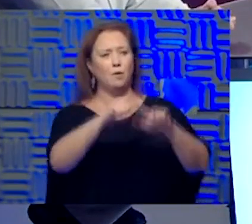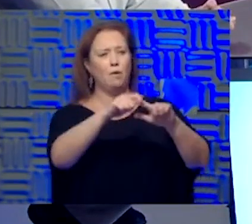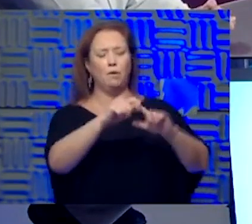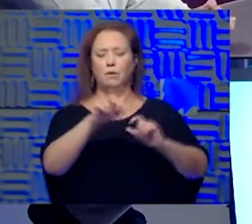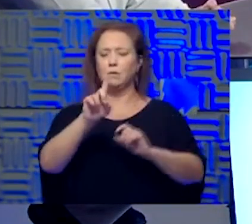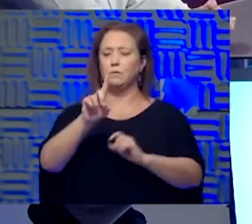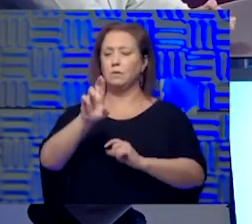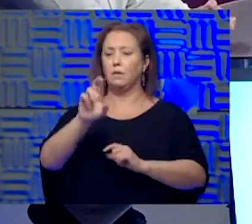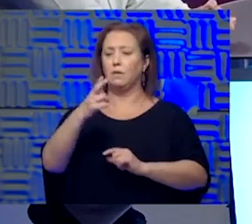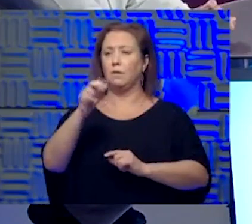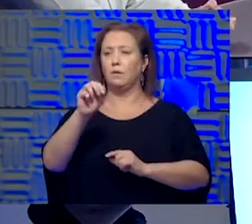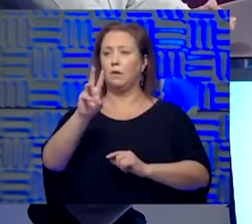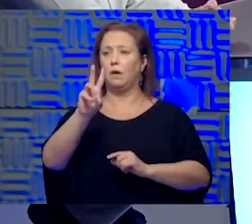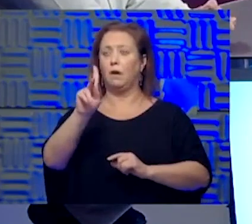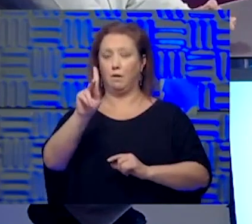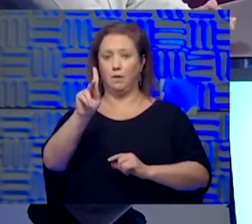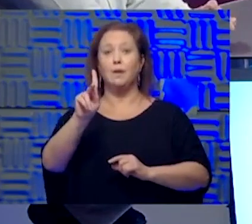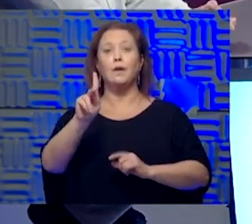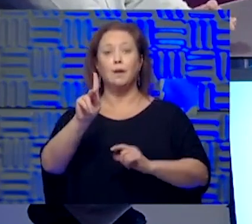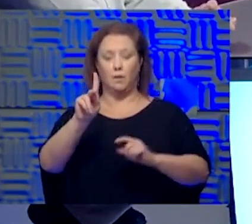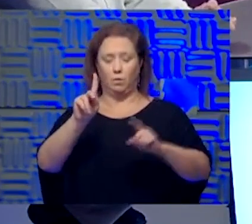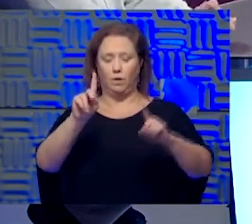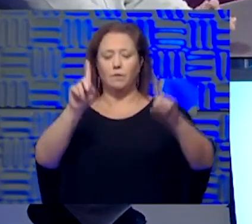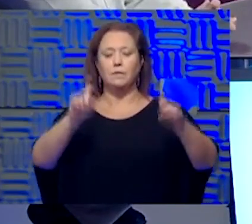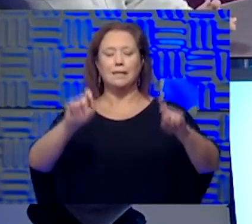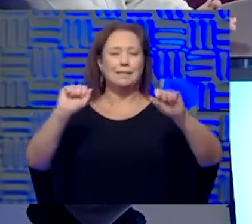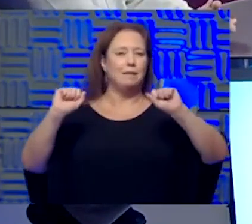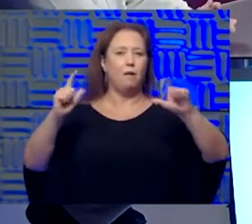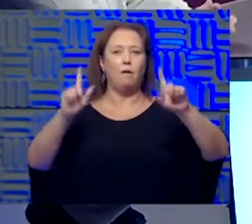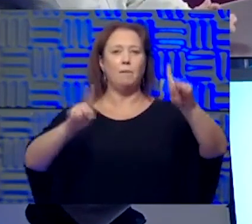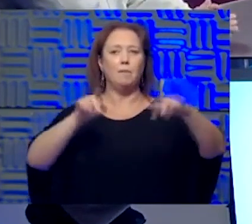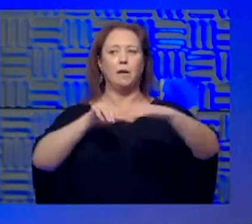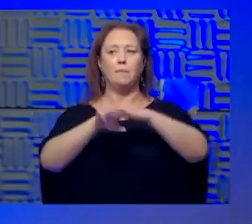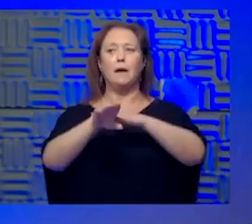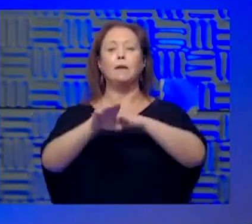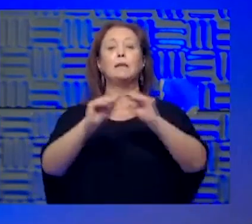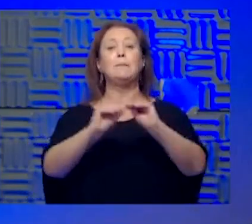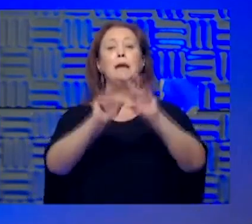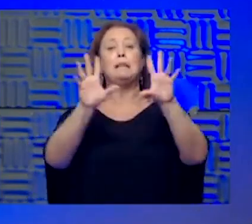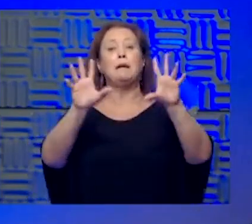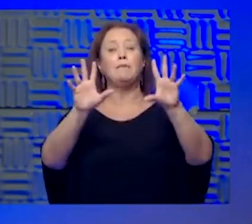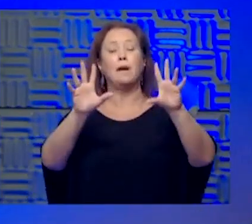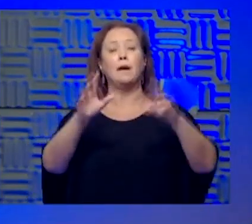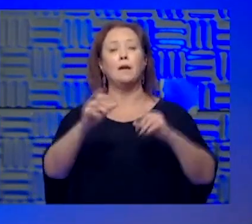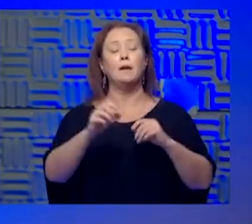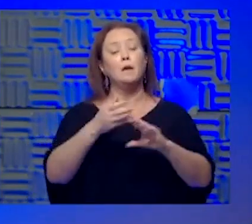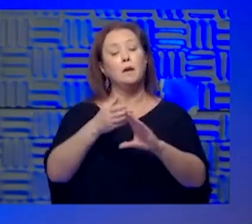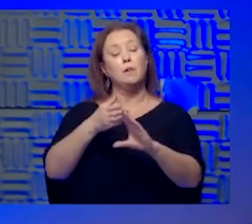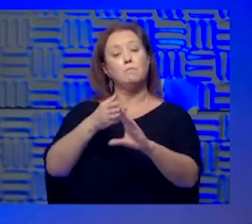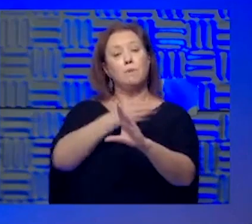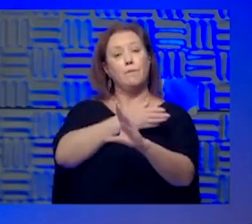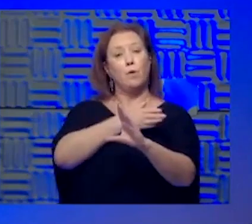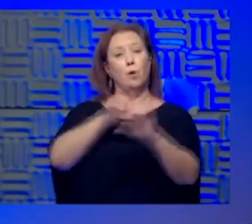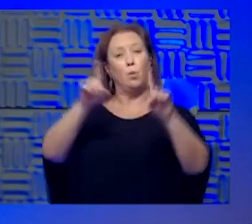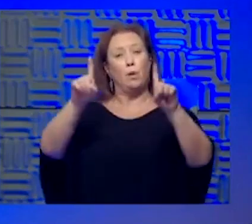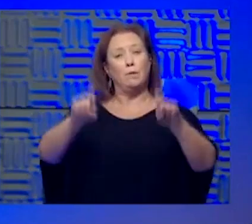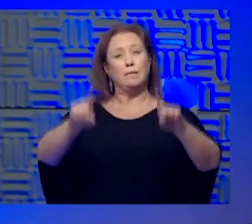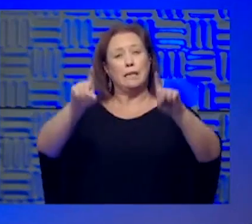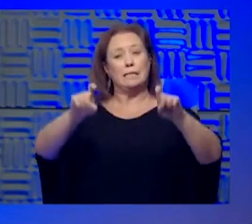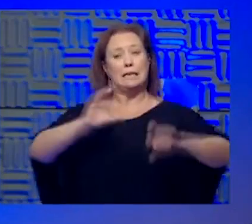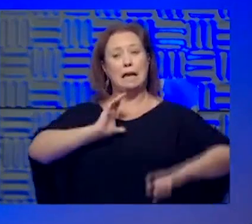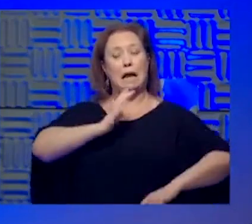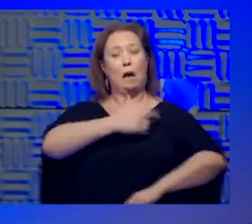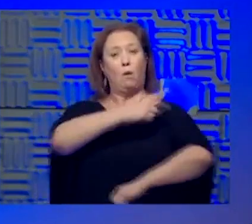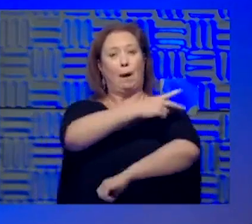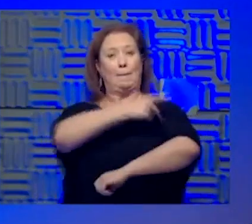turn to Doc Hawk, and we are testing all admissions that come in now. Yeah, please let me clarify that. So before, we were just testing our